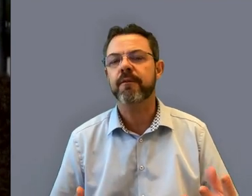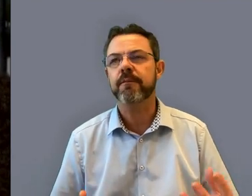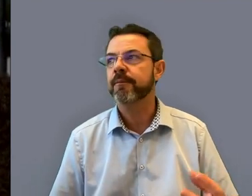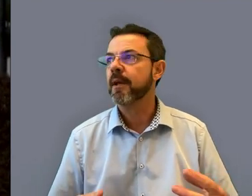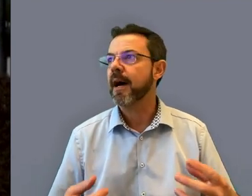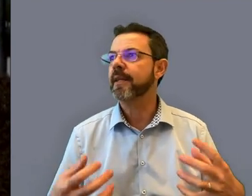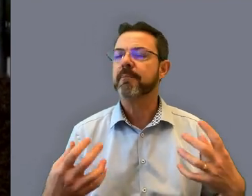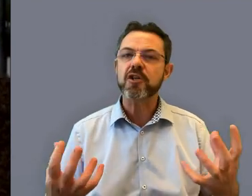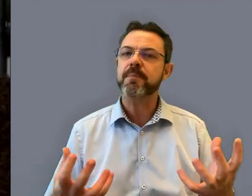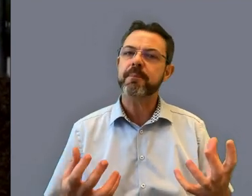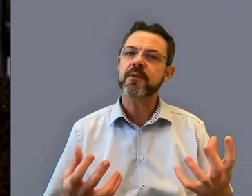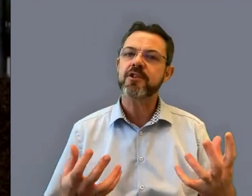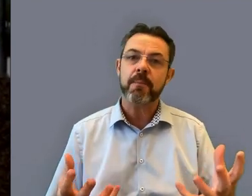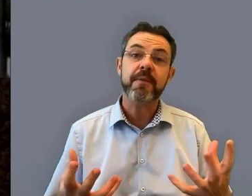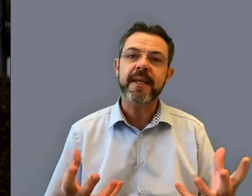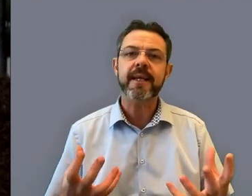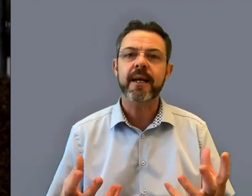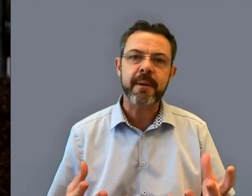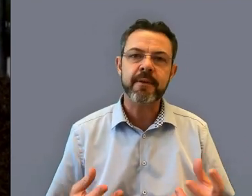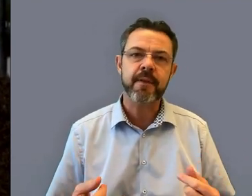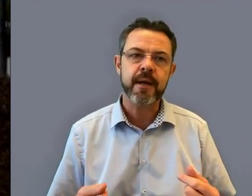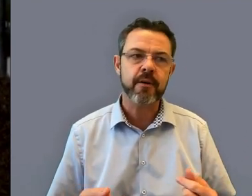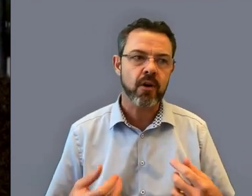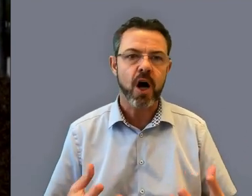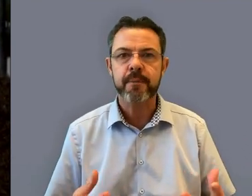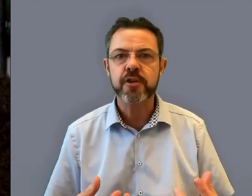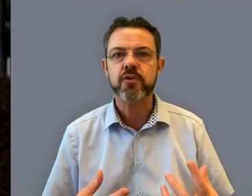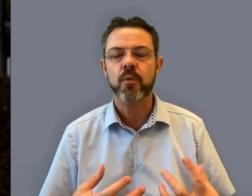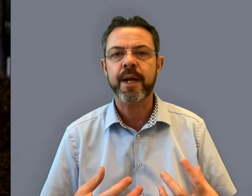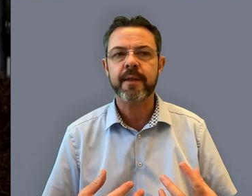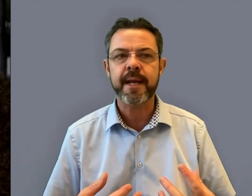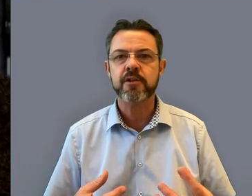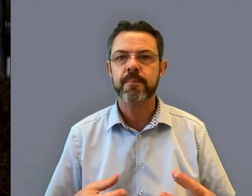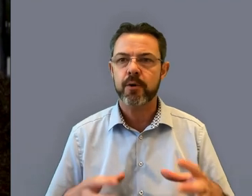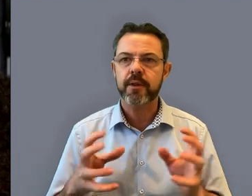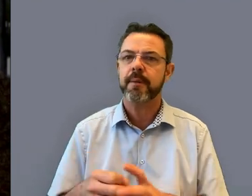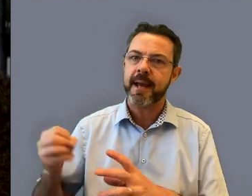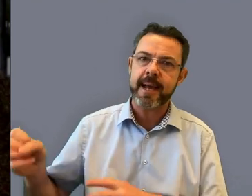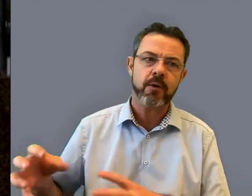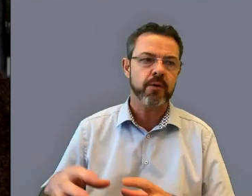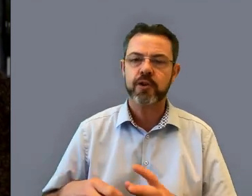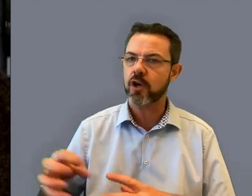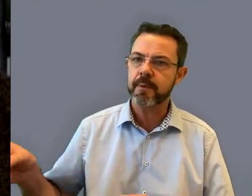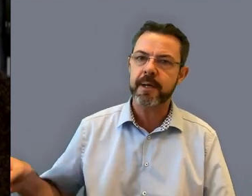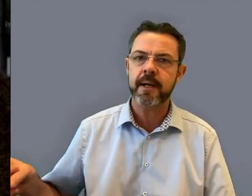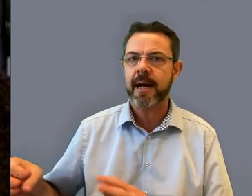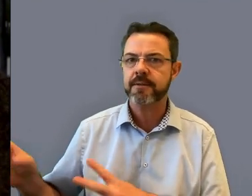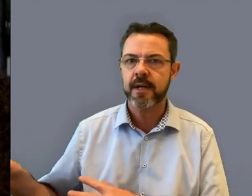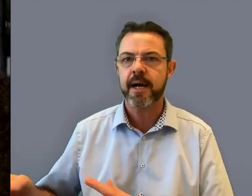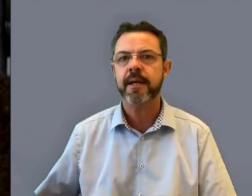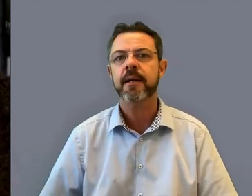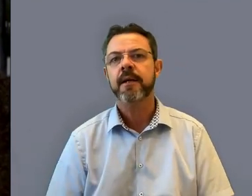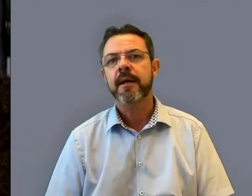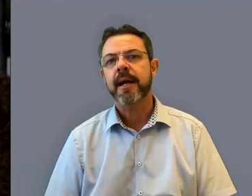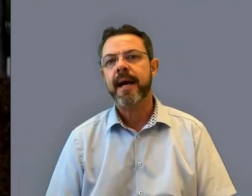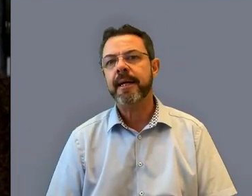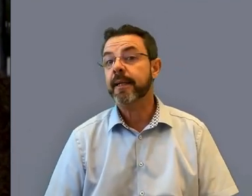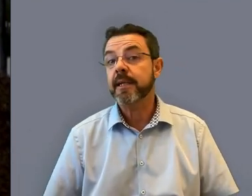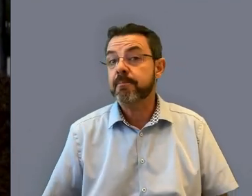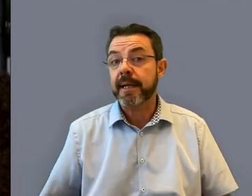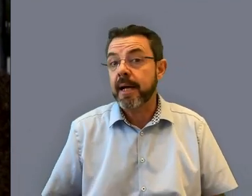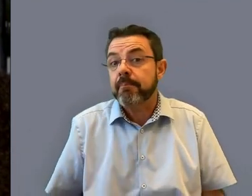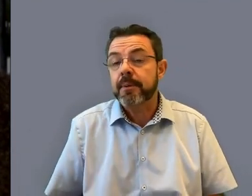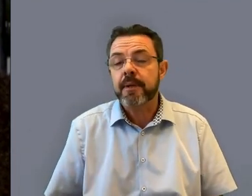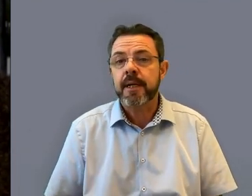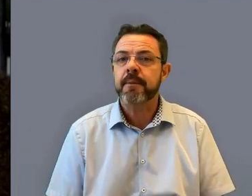because I think most people stop thinking about their garbage when they actually put the bag or the trolley bin outside and